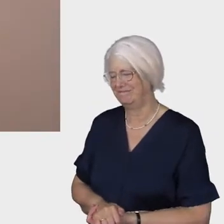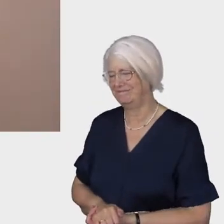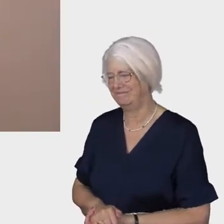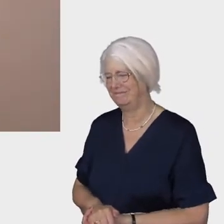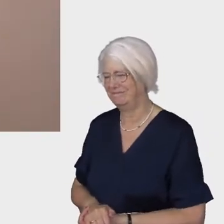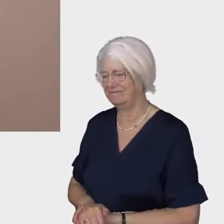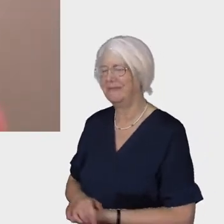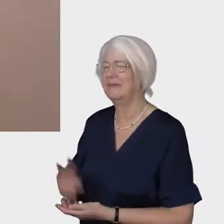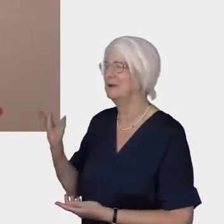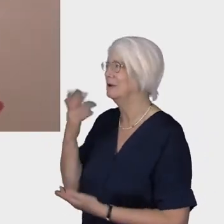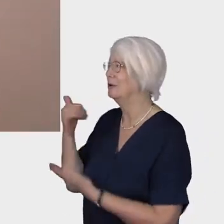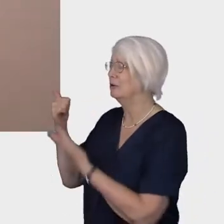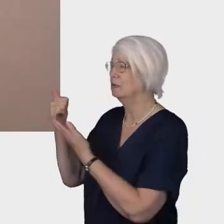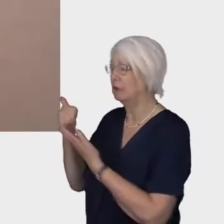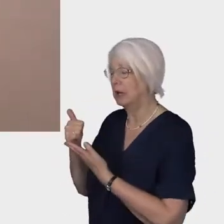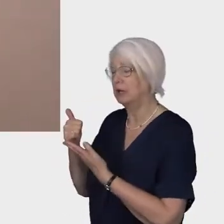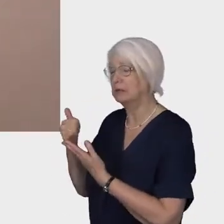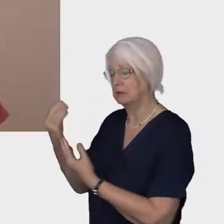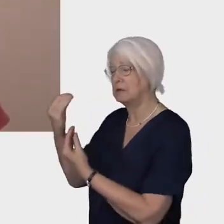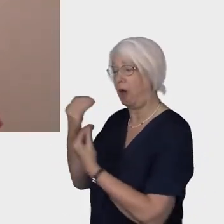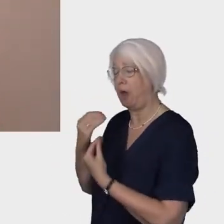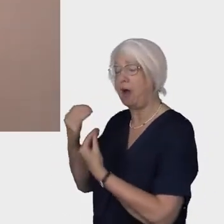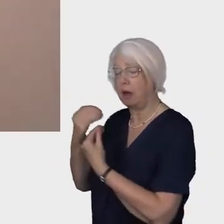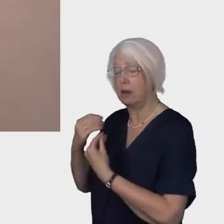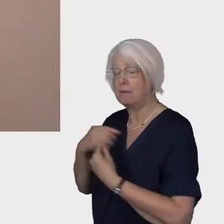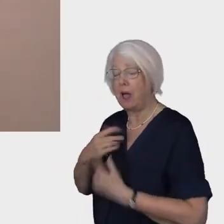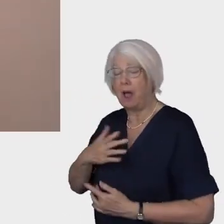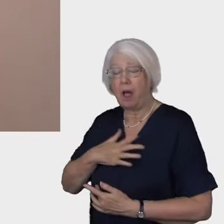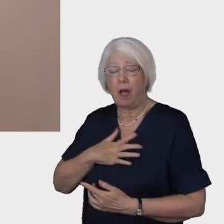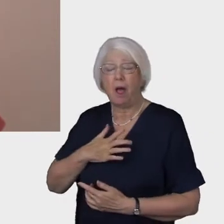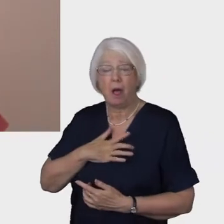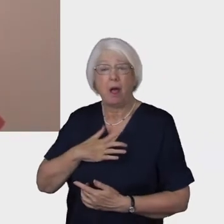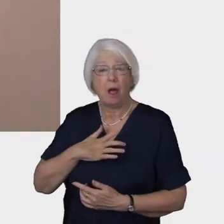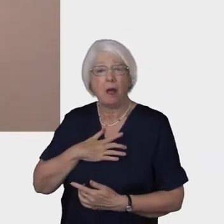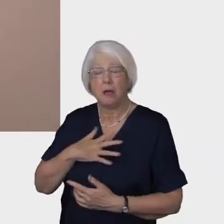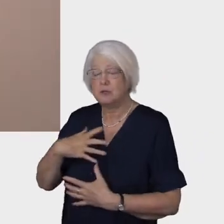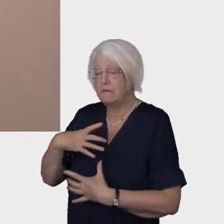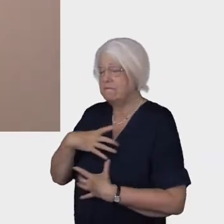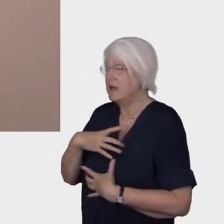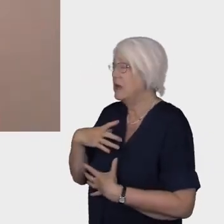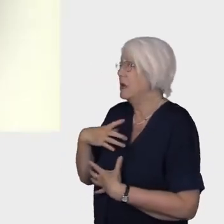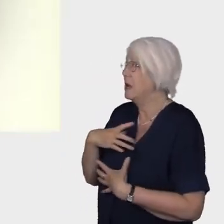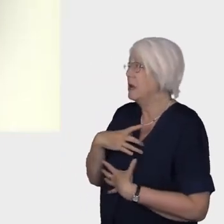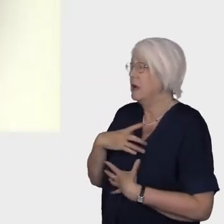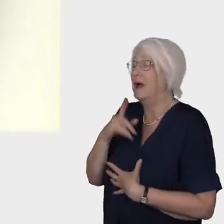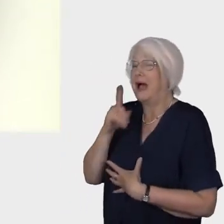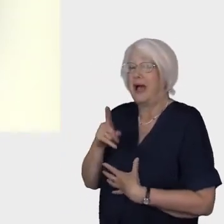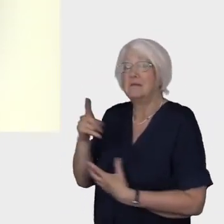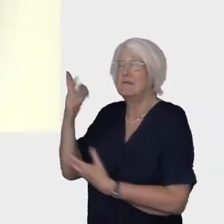T'was grace that taught my heart to fear,